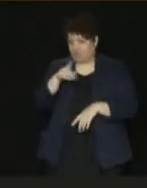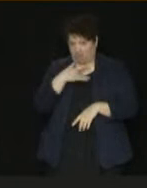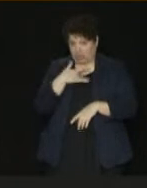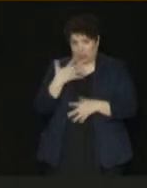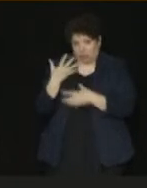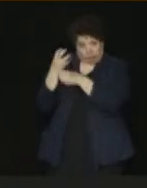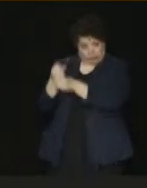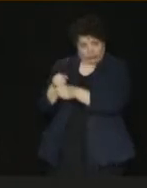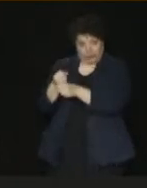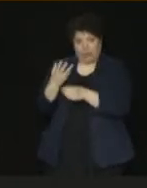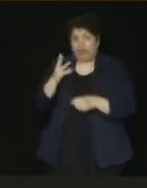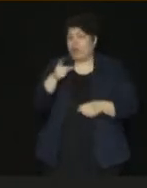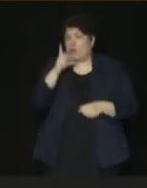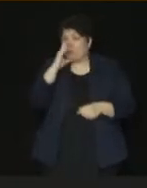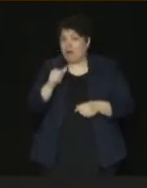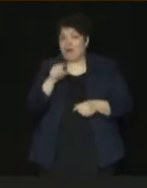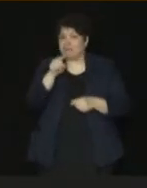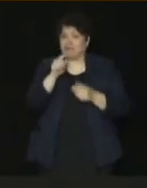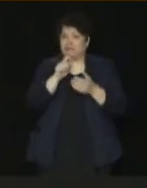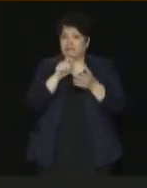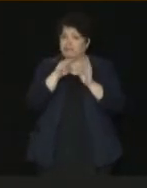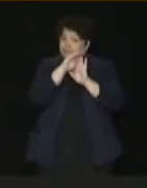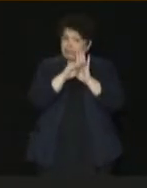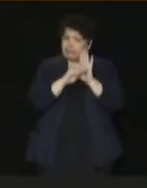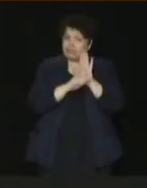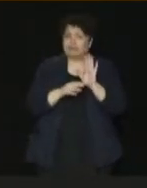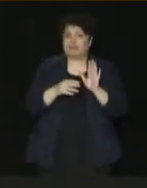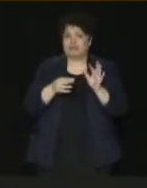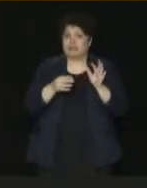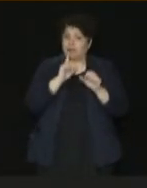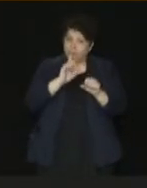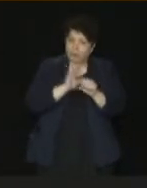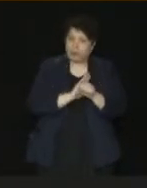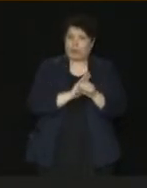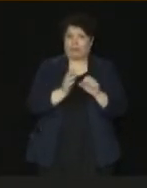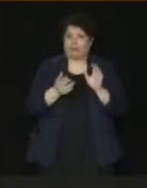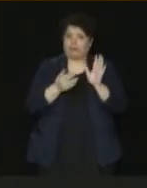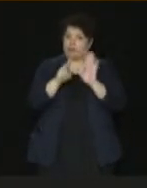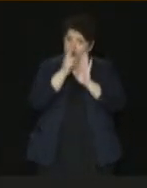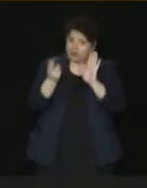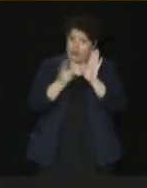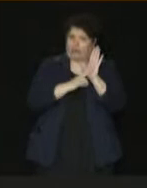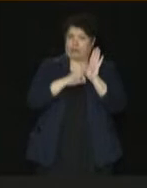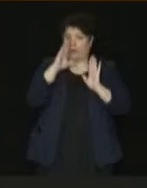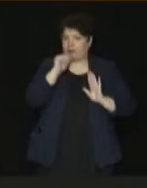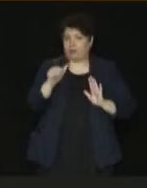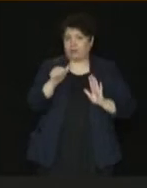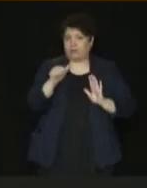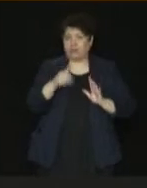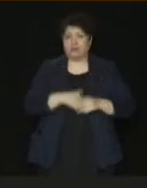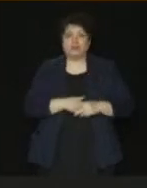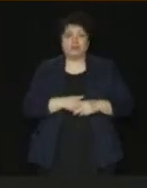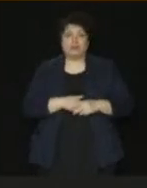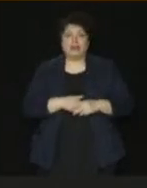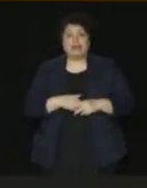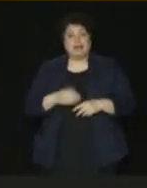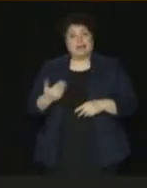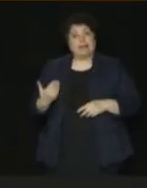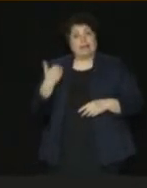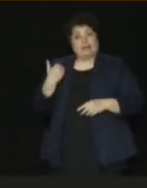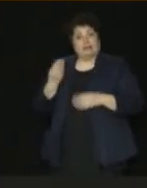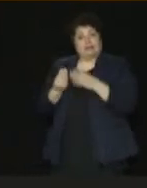Why can't you get something in writing? Why haven't you asked for something in writing? In the spring, we made a